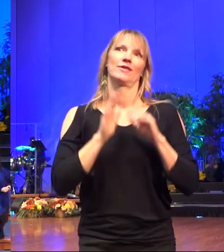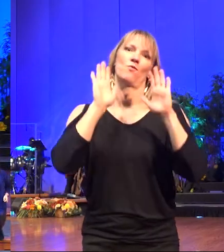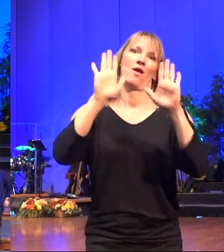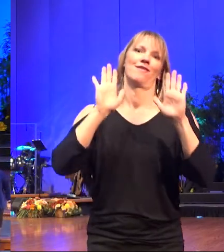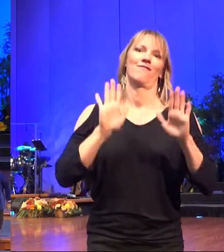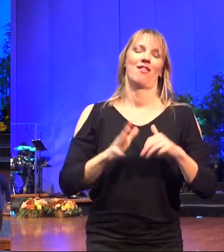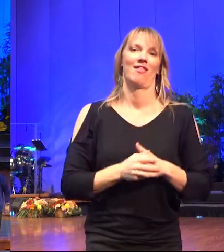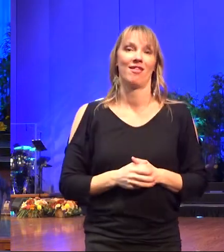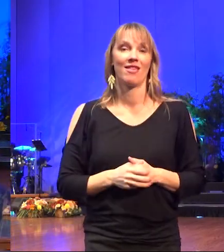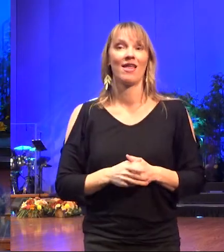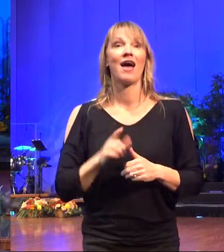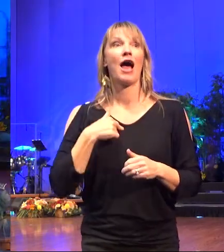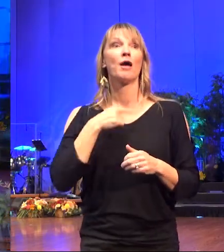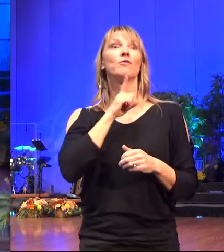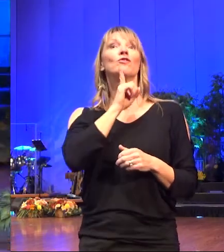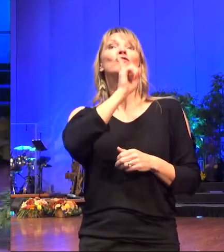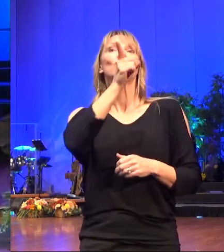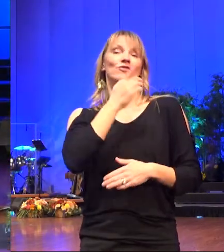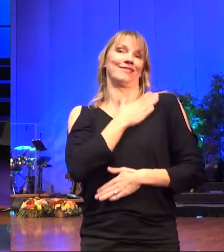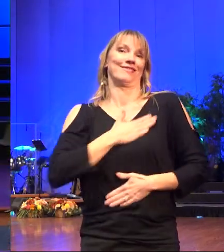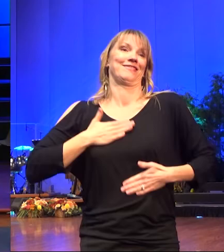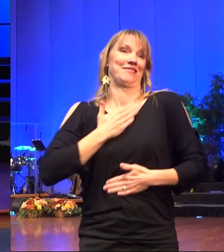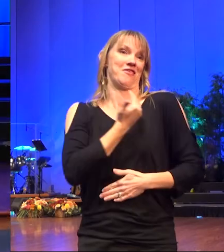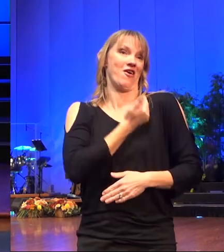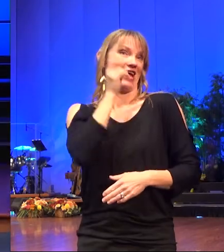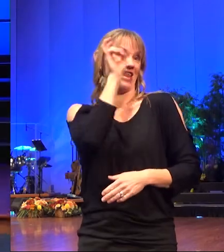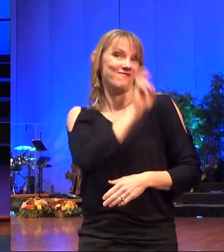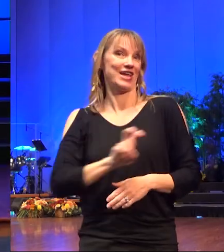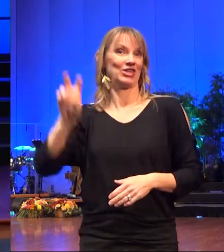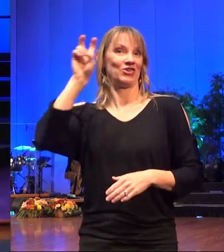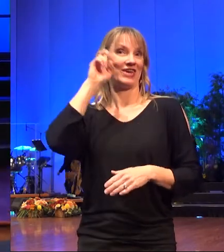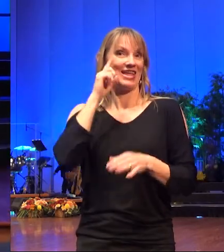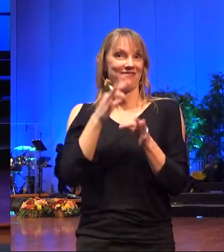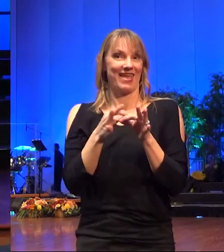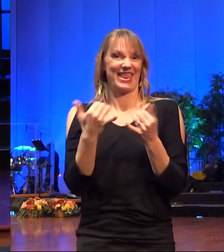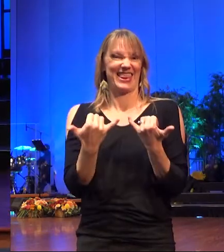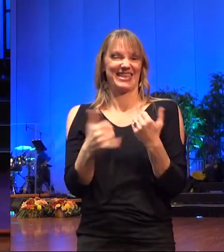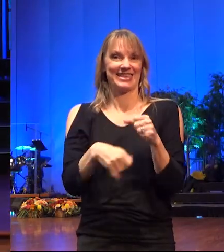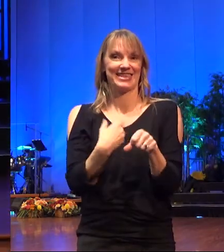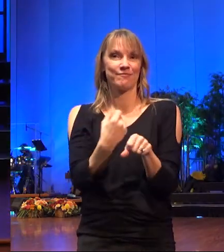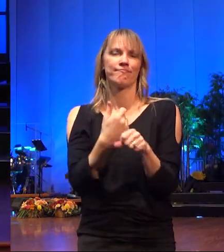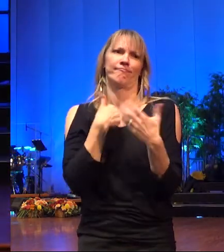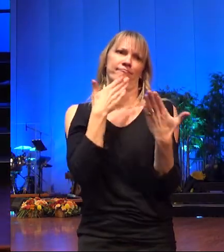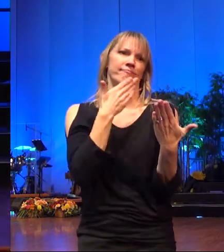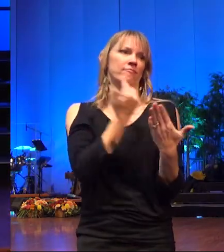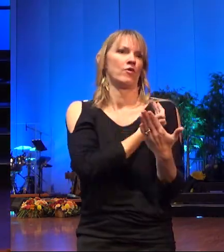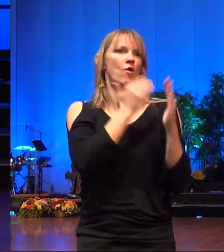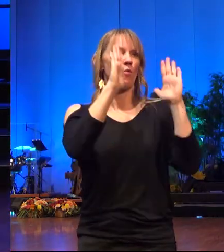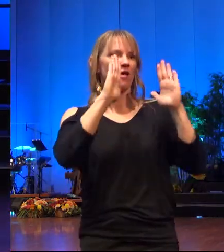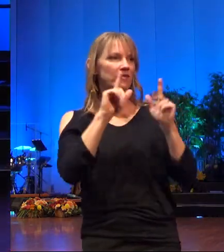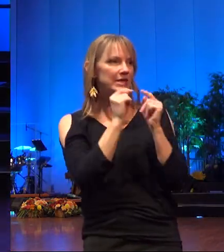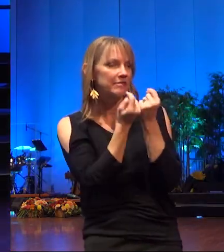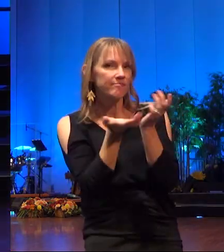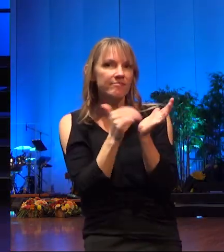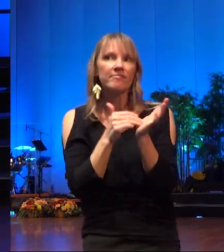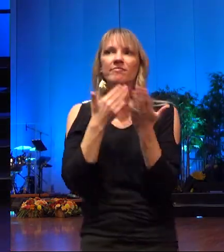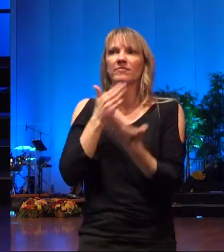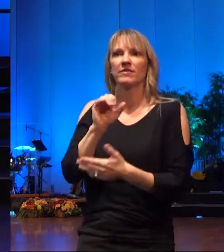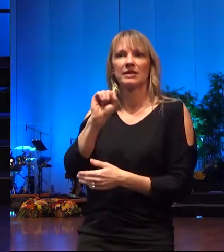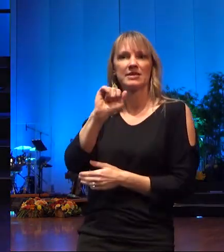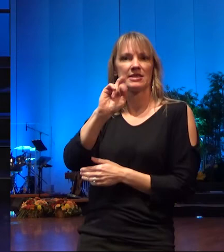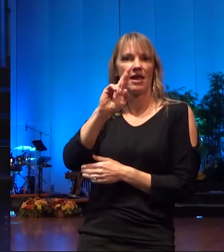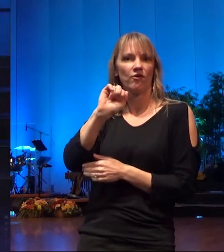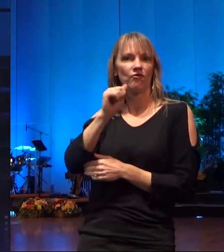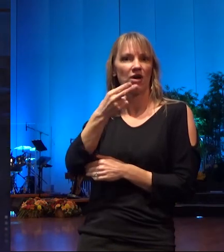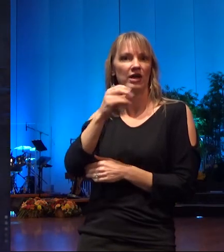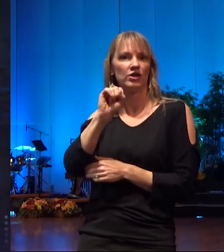So wonderful. Well, I'm truly enjoying our adventure in faith this year. I thank our wonderful team once again, and thank you to